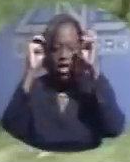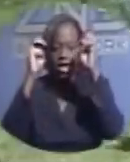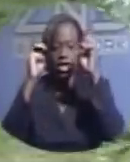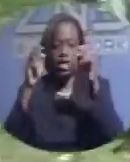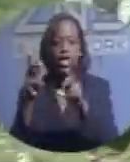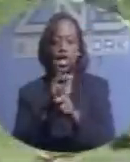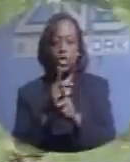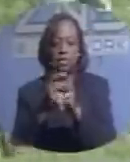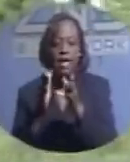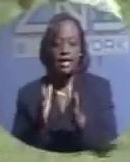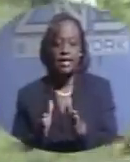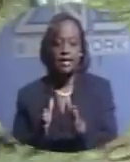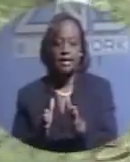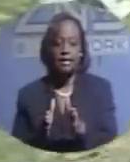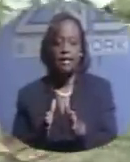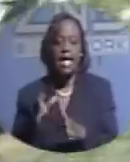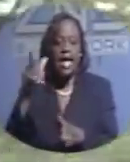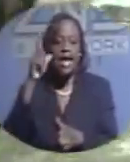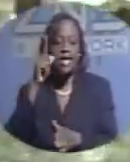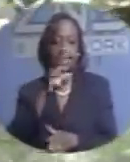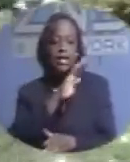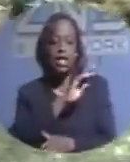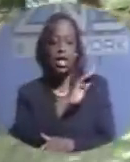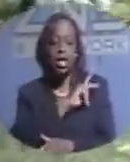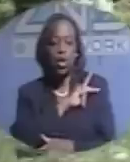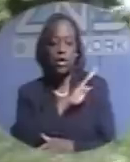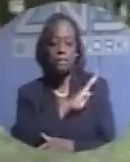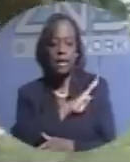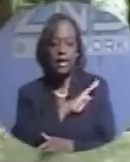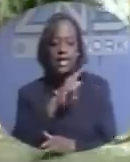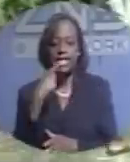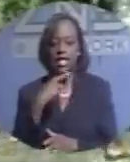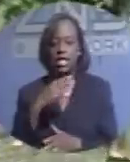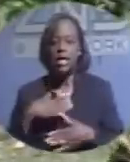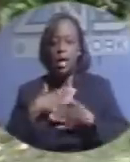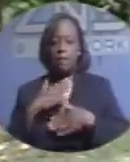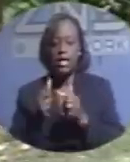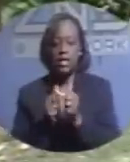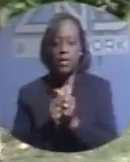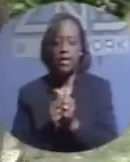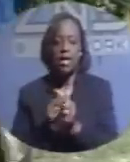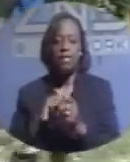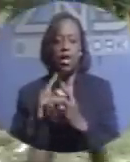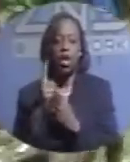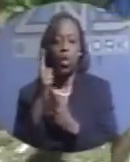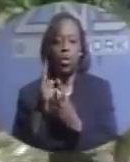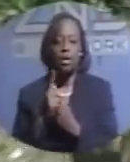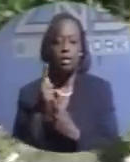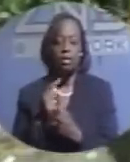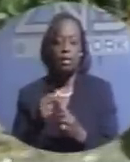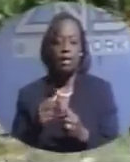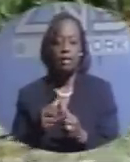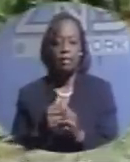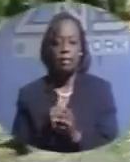Cleanup National Coordinator Lindsay Knowles-Belton says she is pleased with the local campaign.